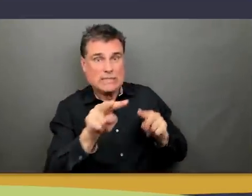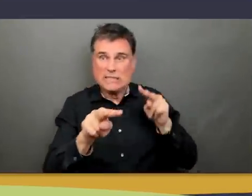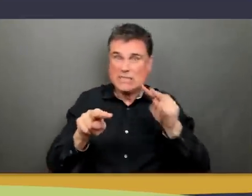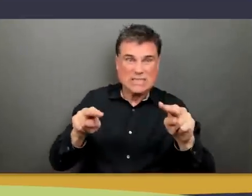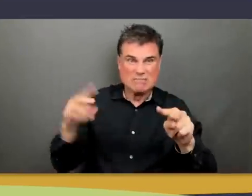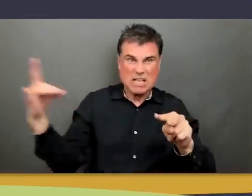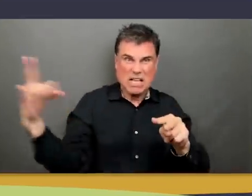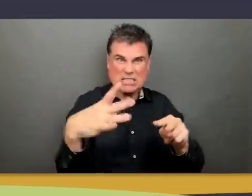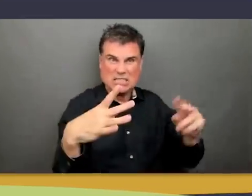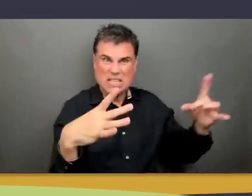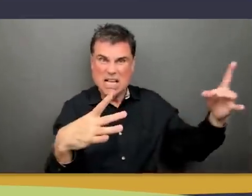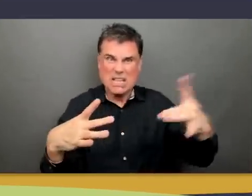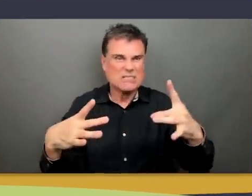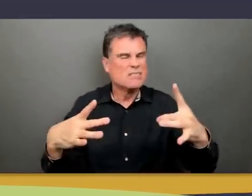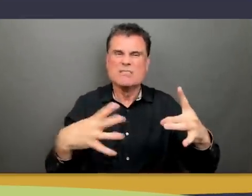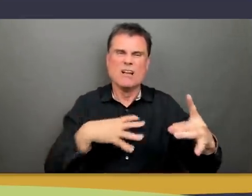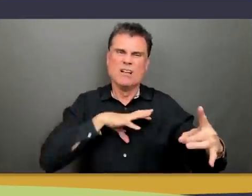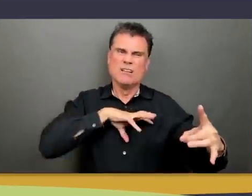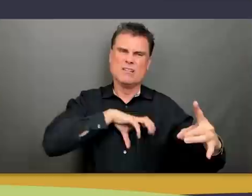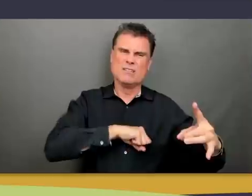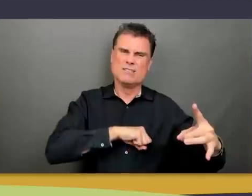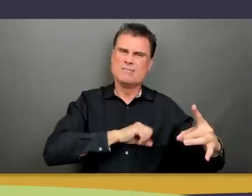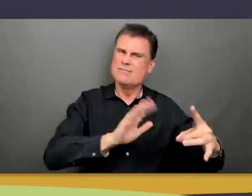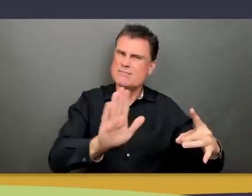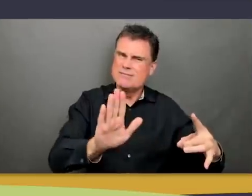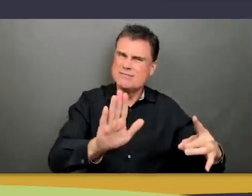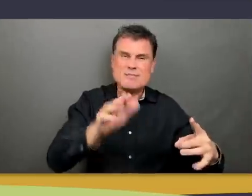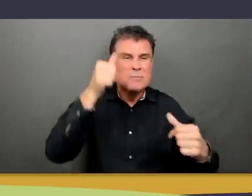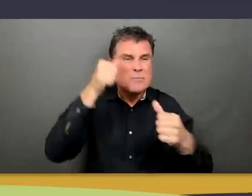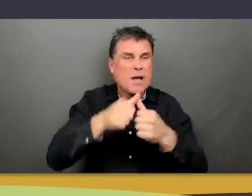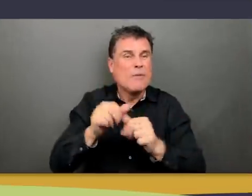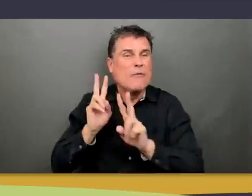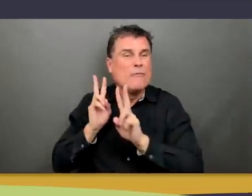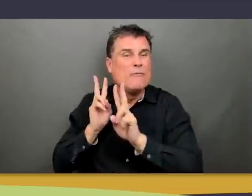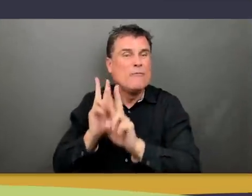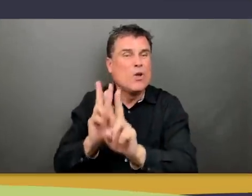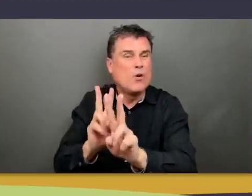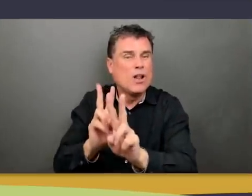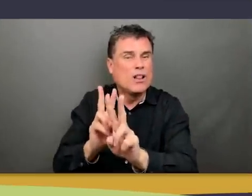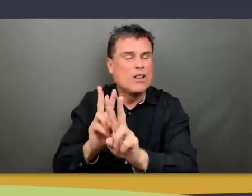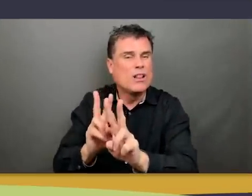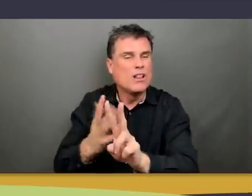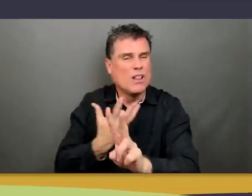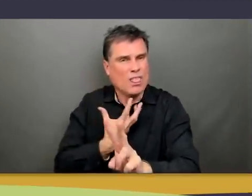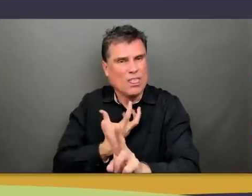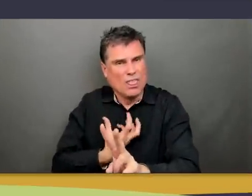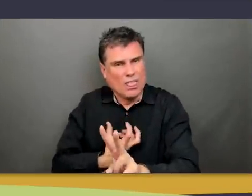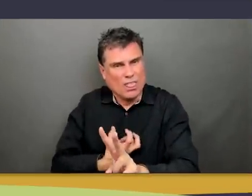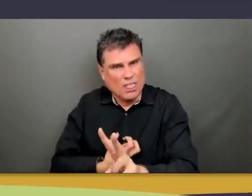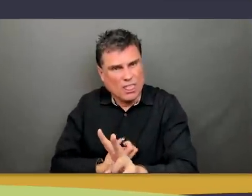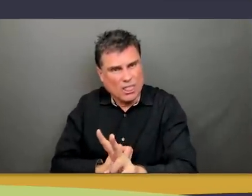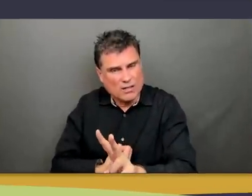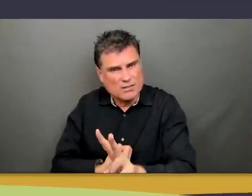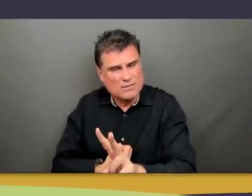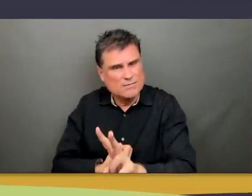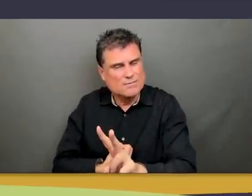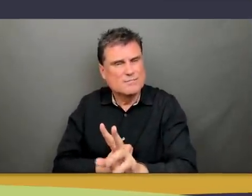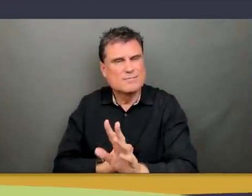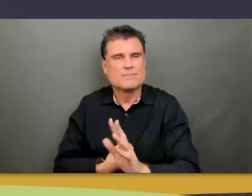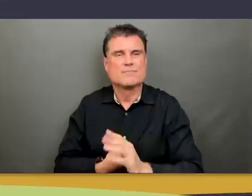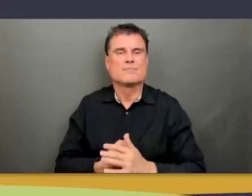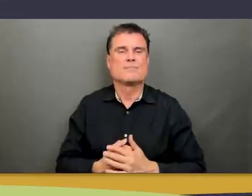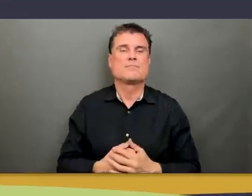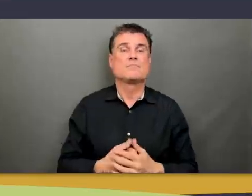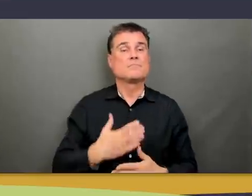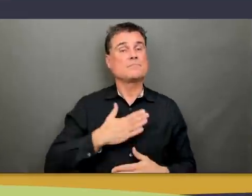carrying a funeral procession between their shoulder blades. It is not an answer. It is not a convenient